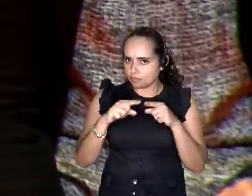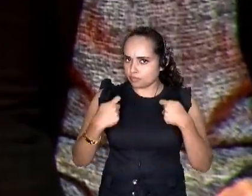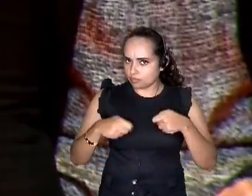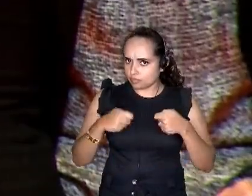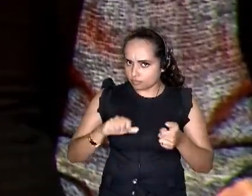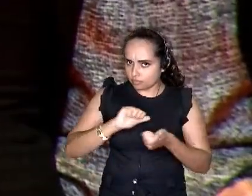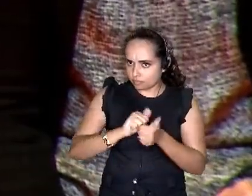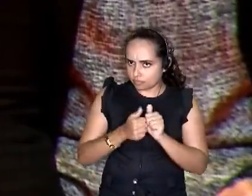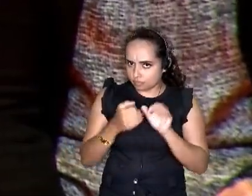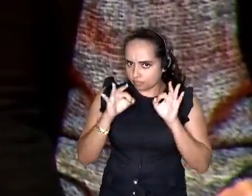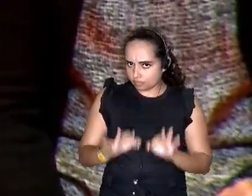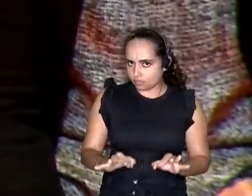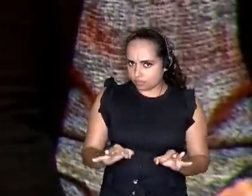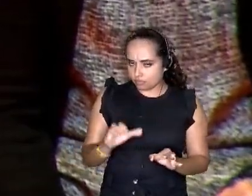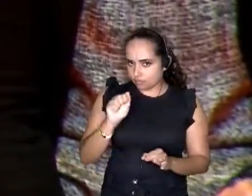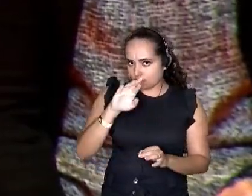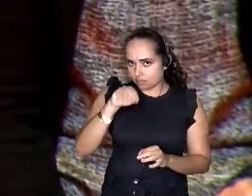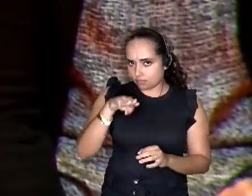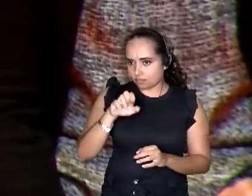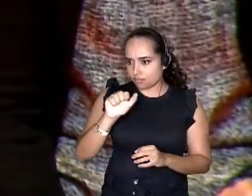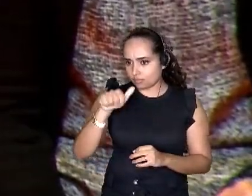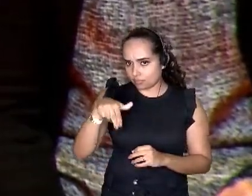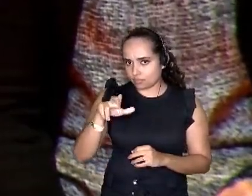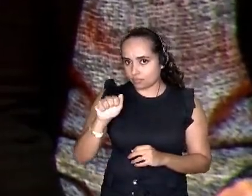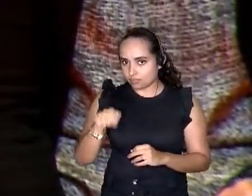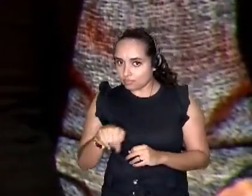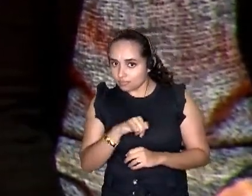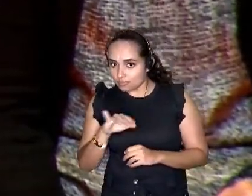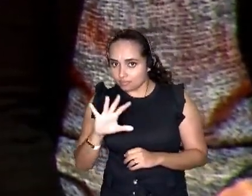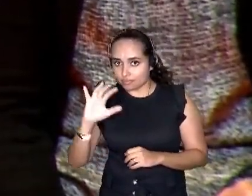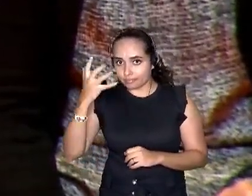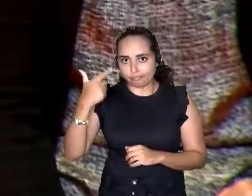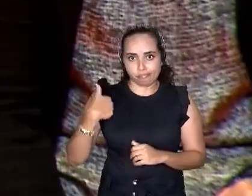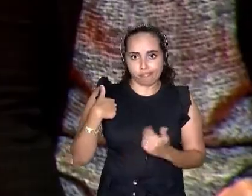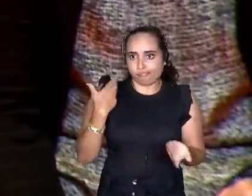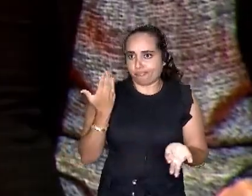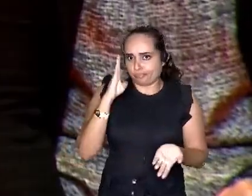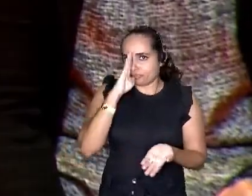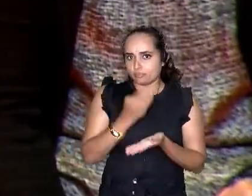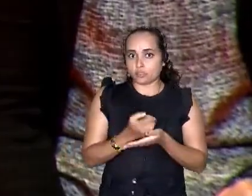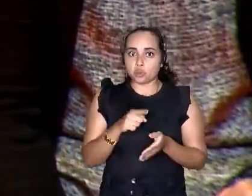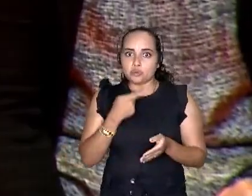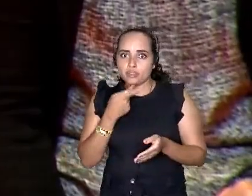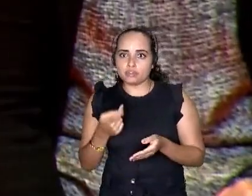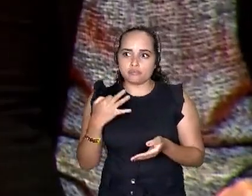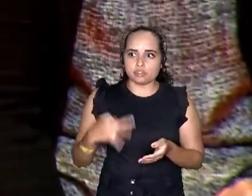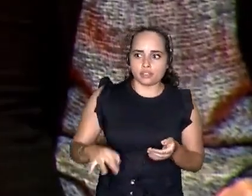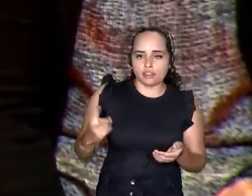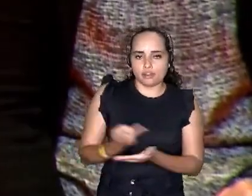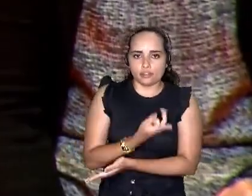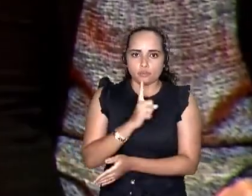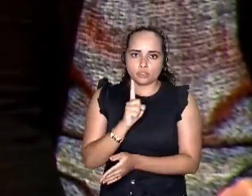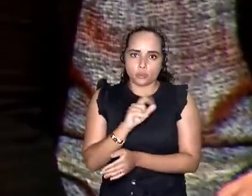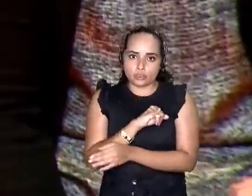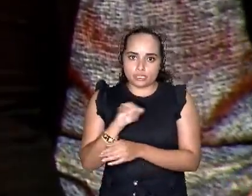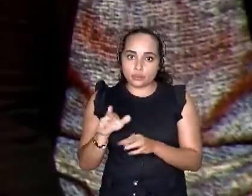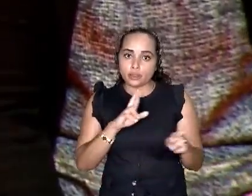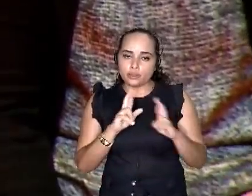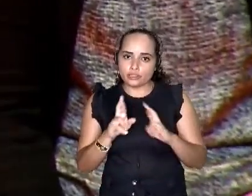happening, this doesn't mean to me, I'm agnostic, doesn't mean to me that is right or wrong. If the relationship between the local